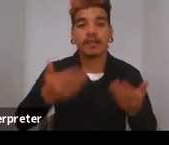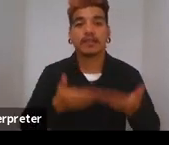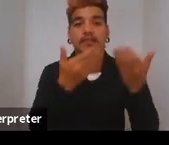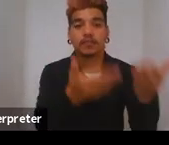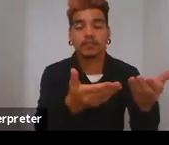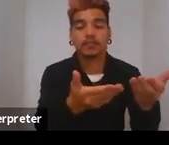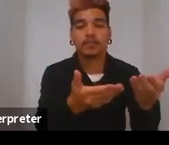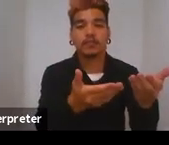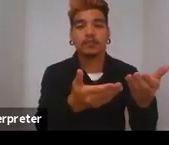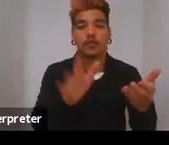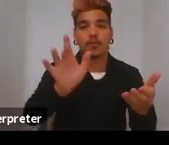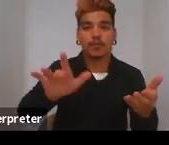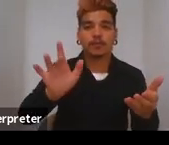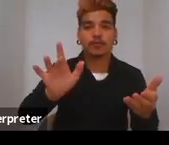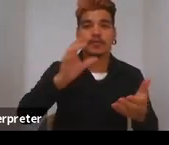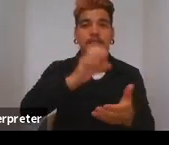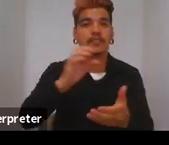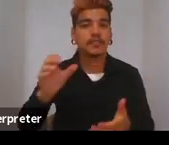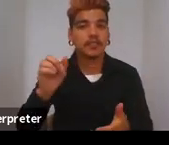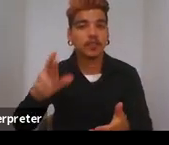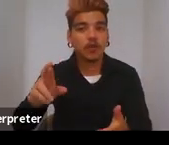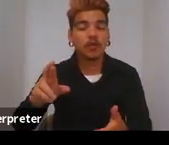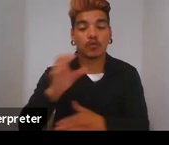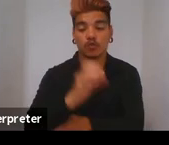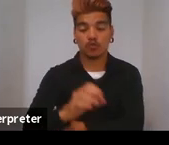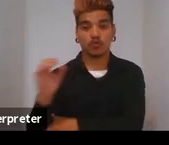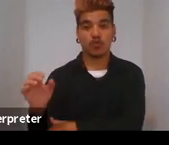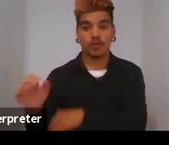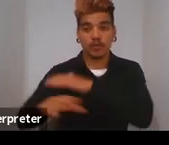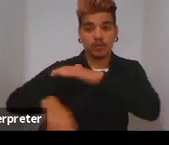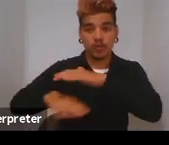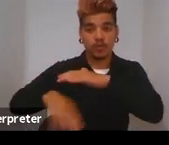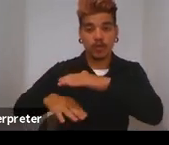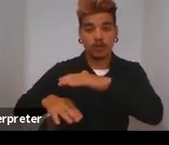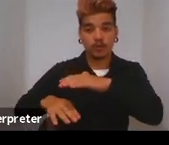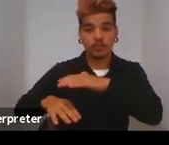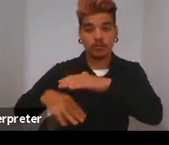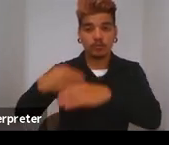So if you click on the CC or closed caption button in the bottom of the Zoom window,